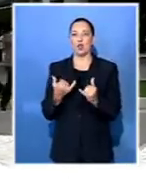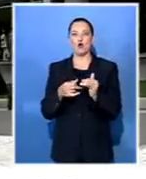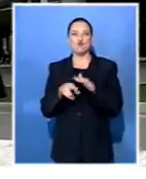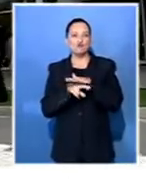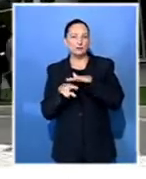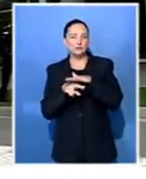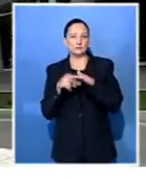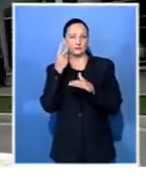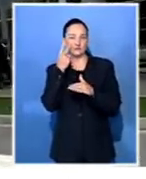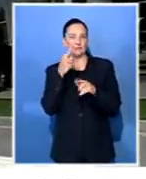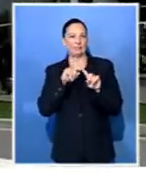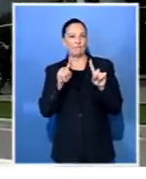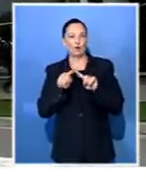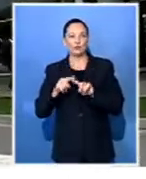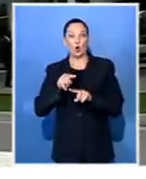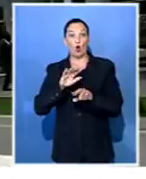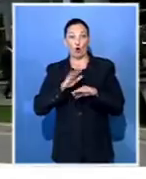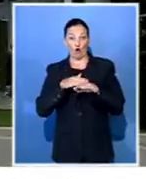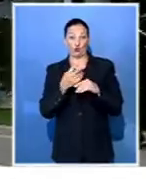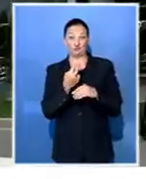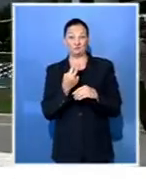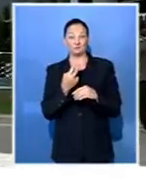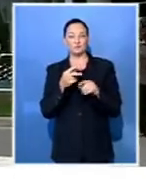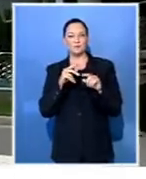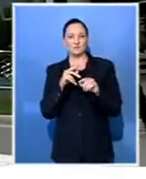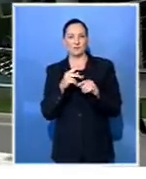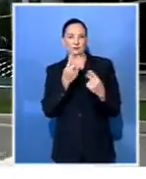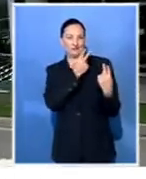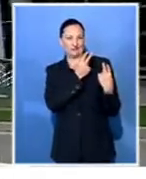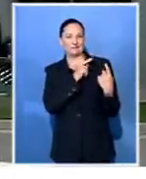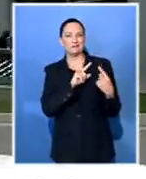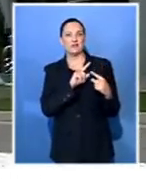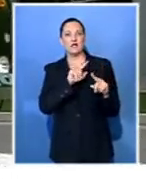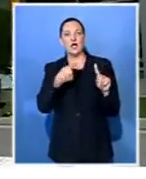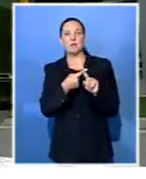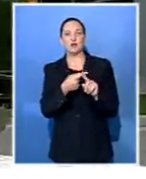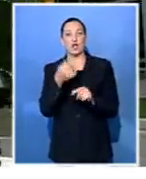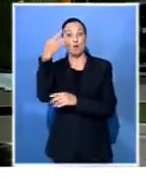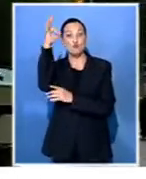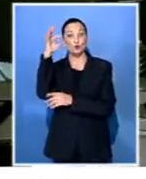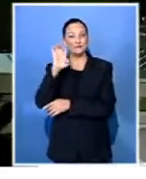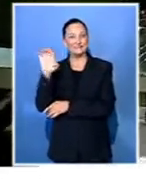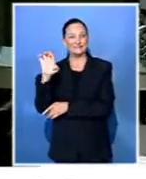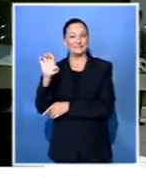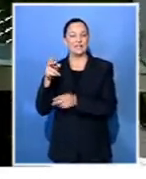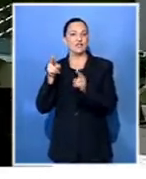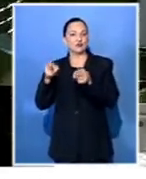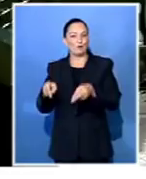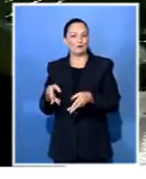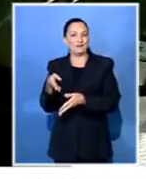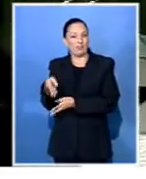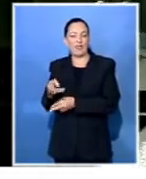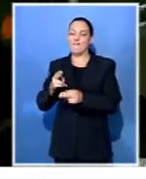the screen, the procession going on to the Pretoria East Cemetery, where Dr. Skweyiya will be laid to rest,